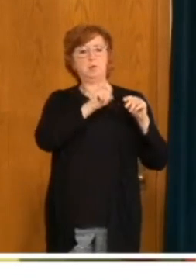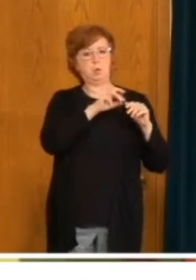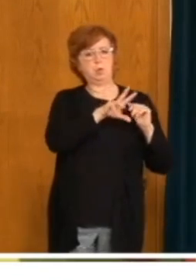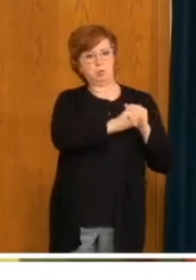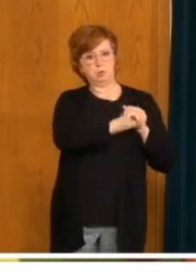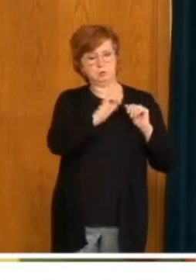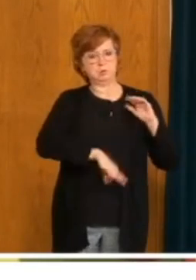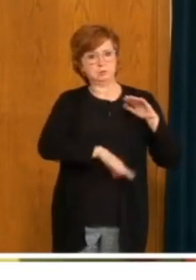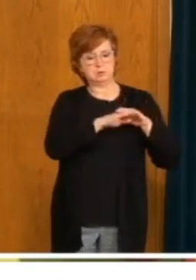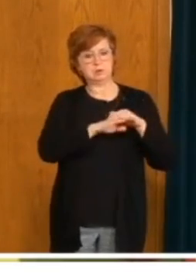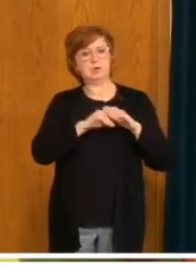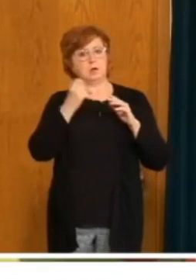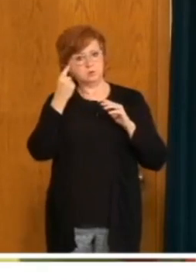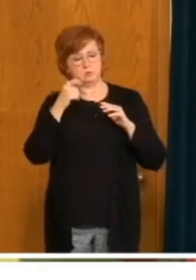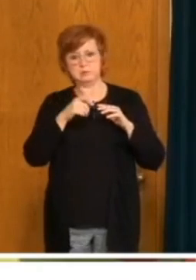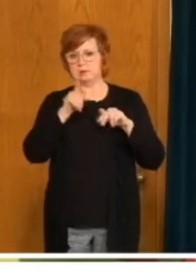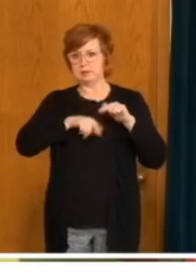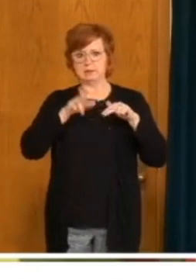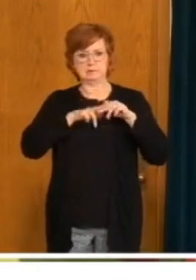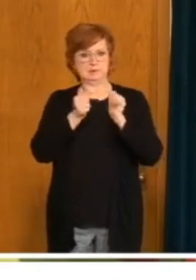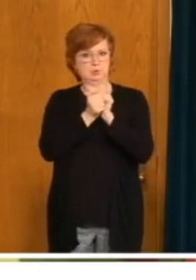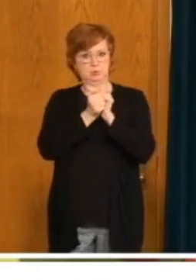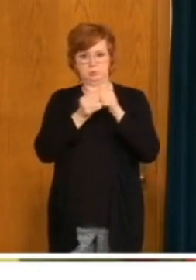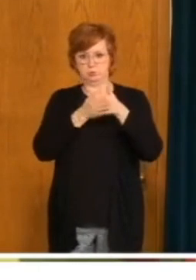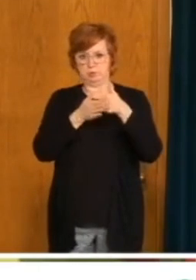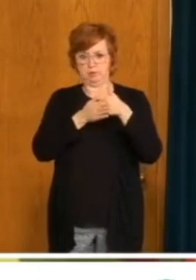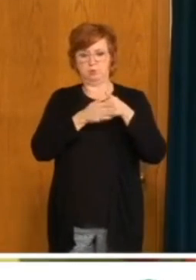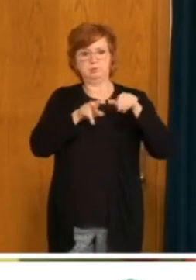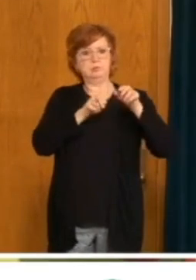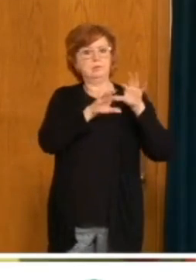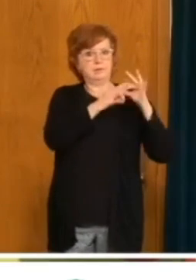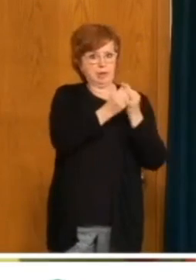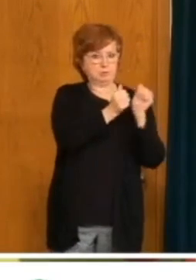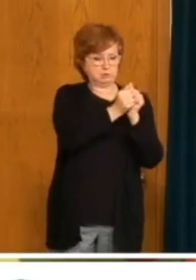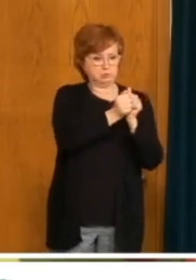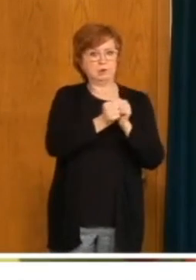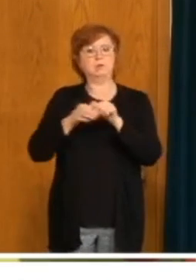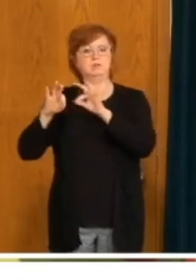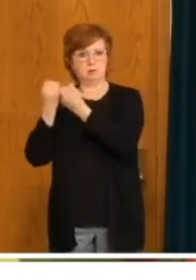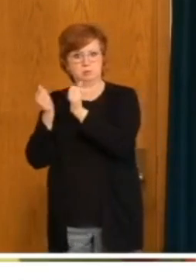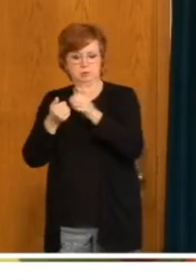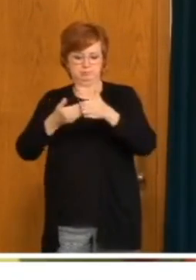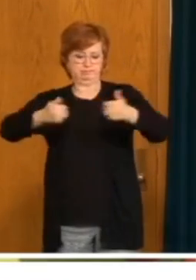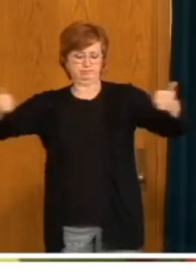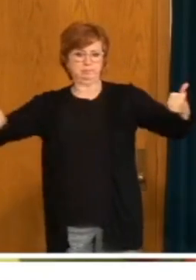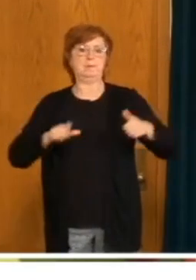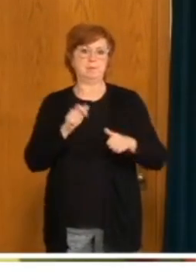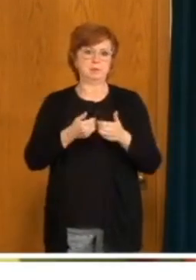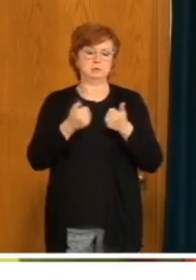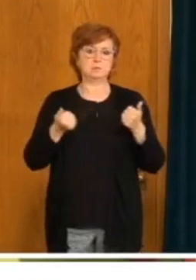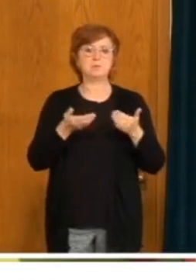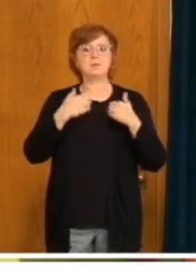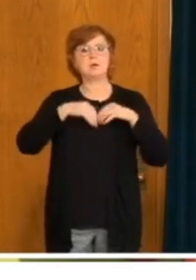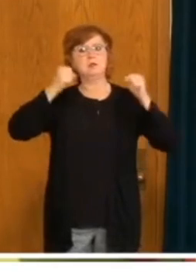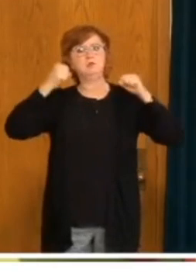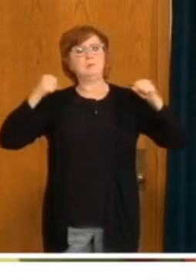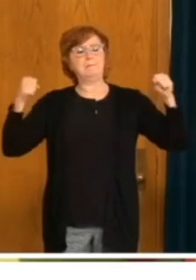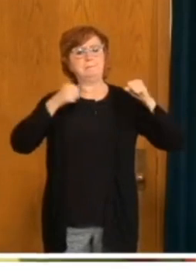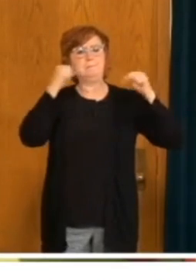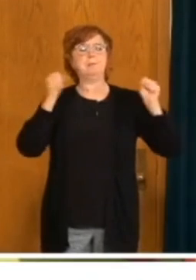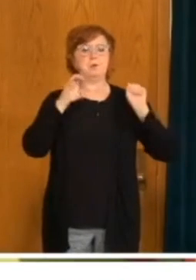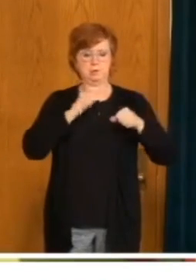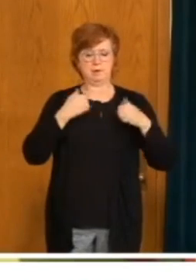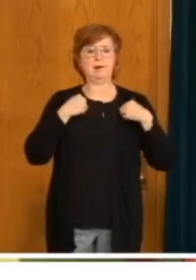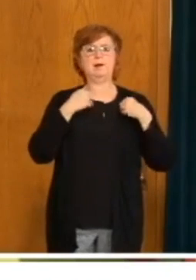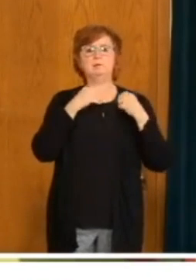less, with physical distancing between those households. Intense group fitness classes can resume at gyms and fitness centers, and